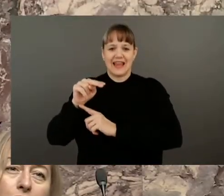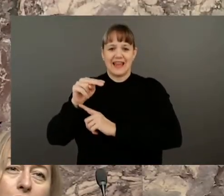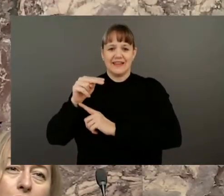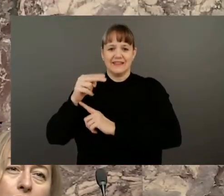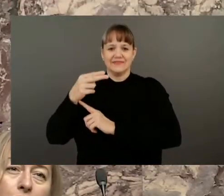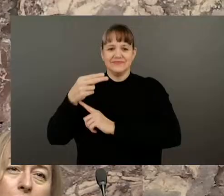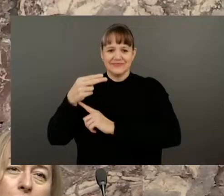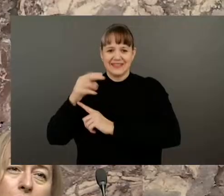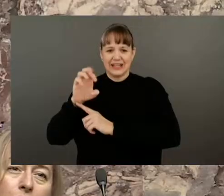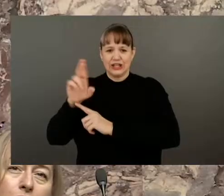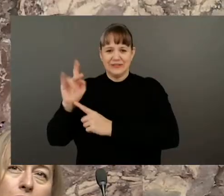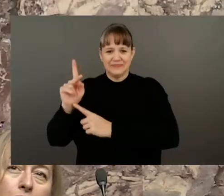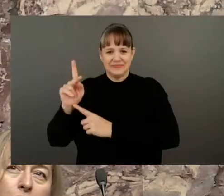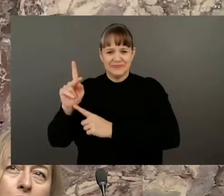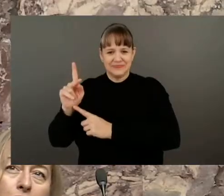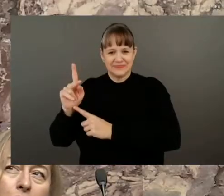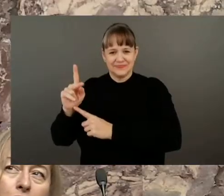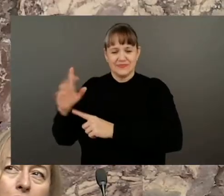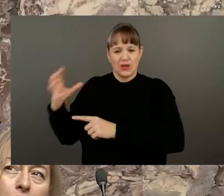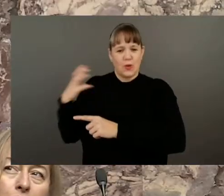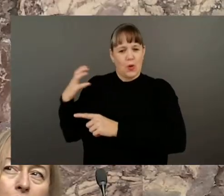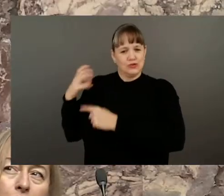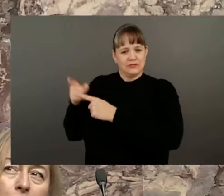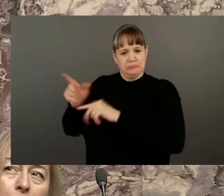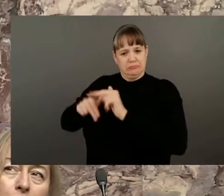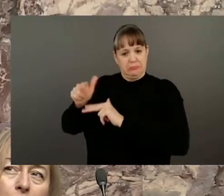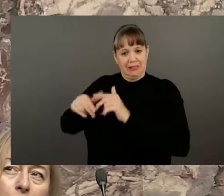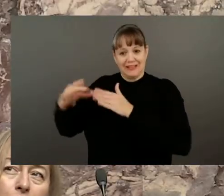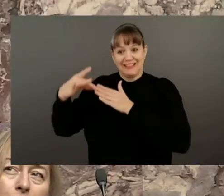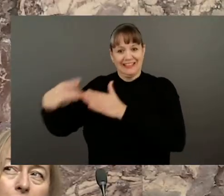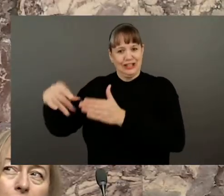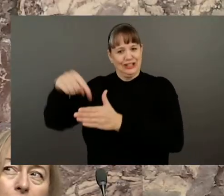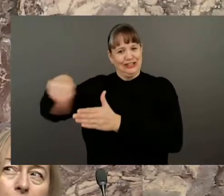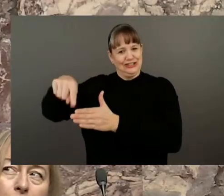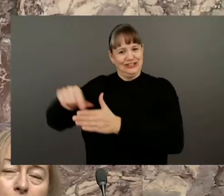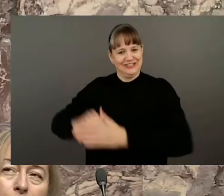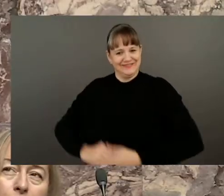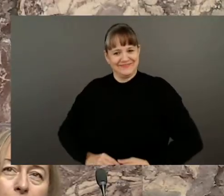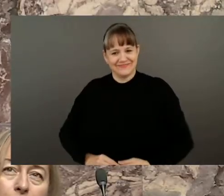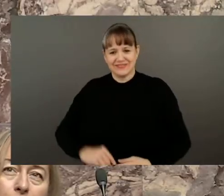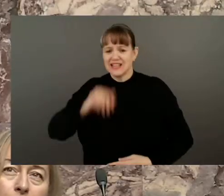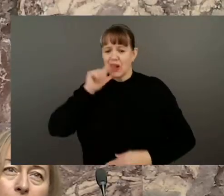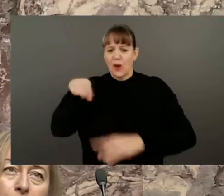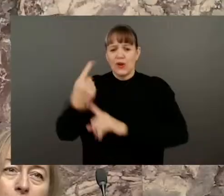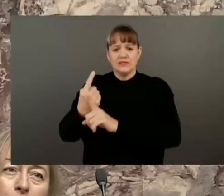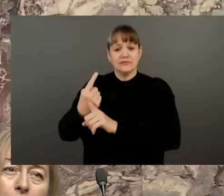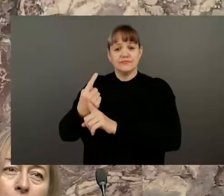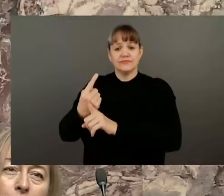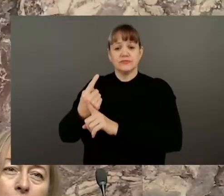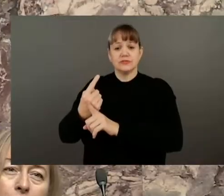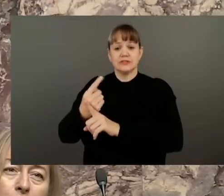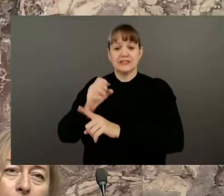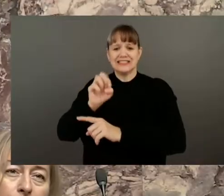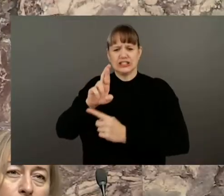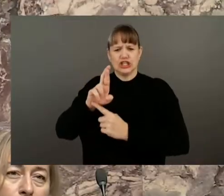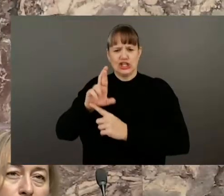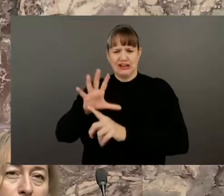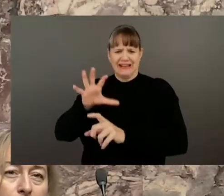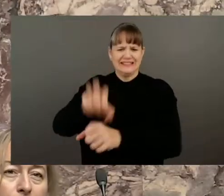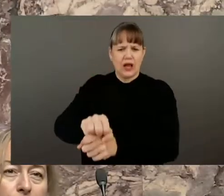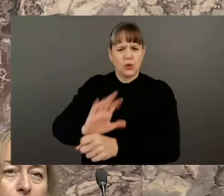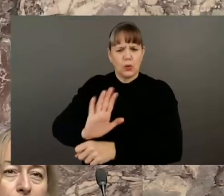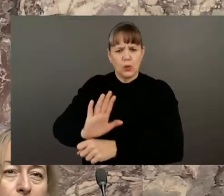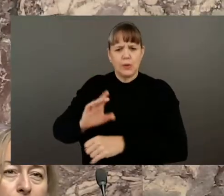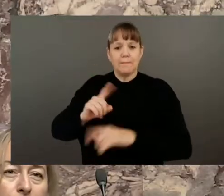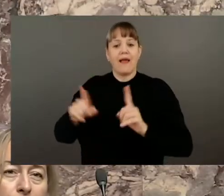and community pride. It's not just the senior tackle program that's thriving. The Rams football division is booming as well, proving that football